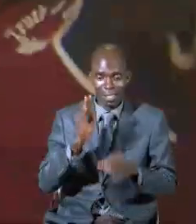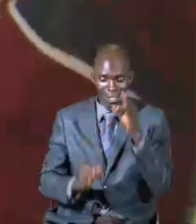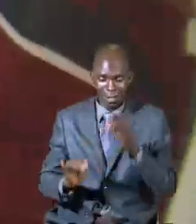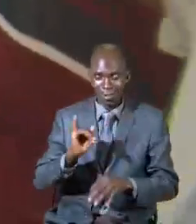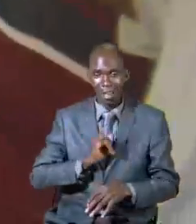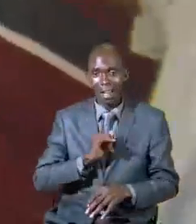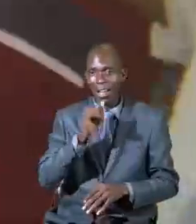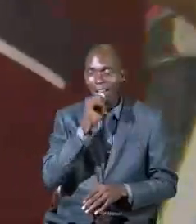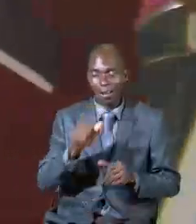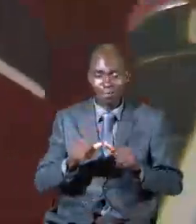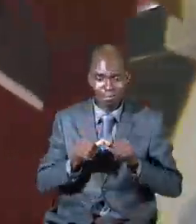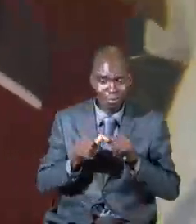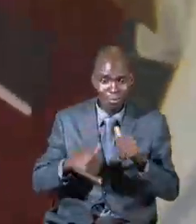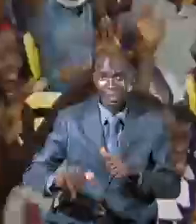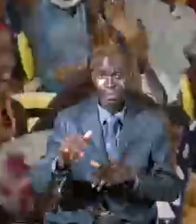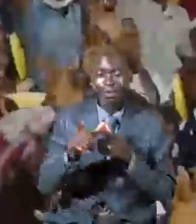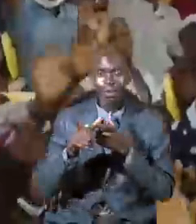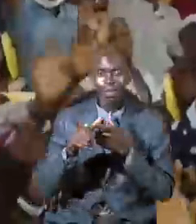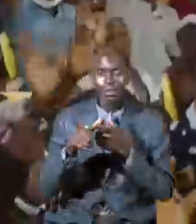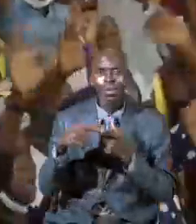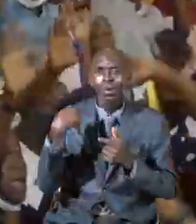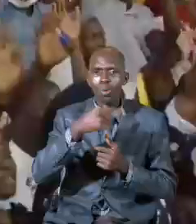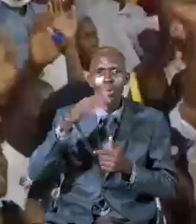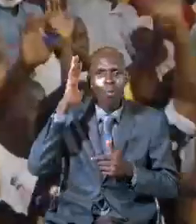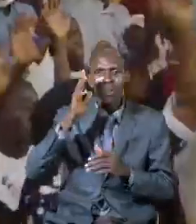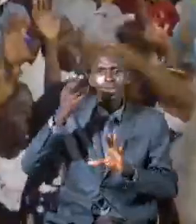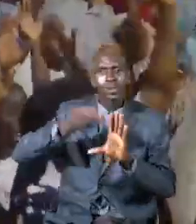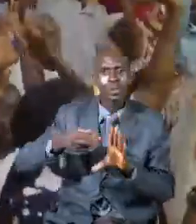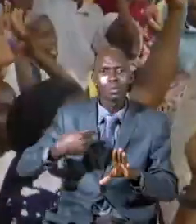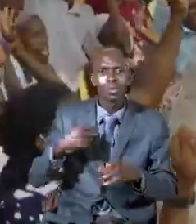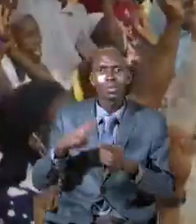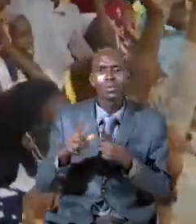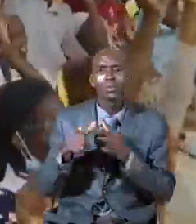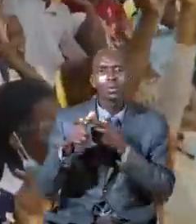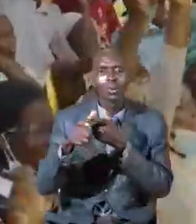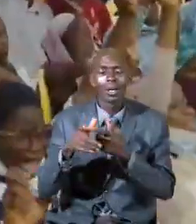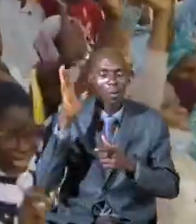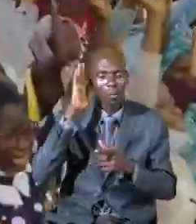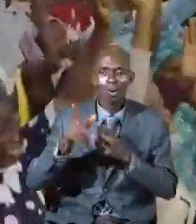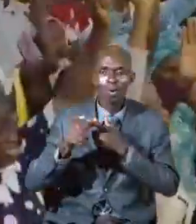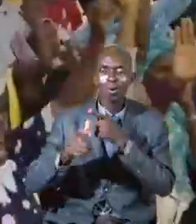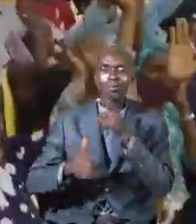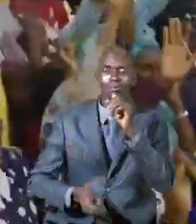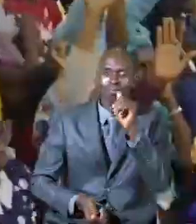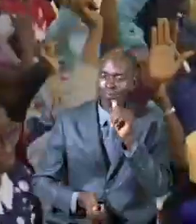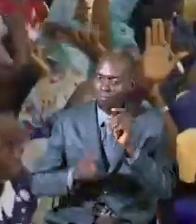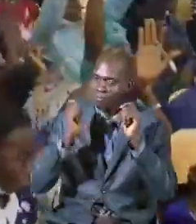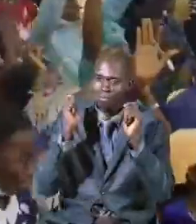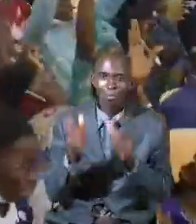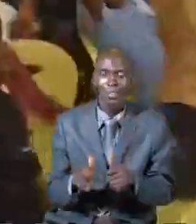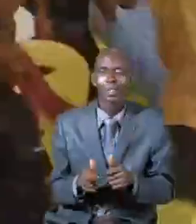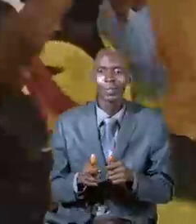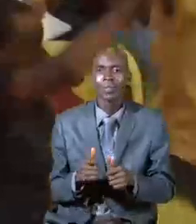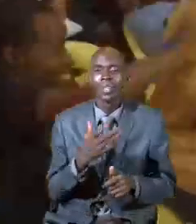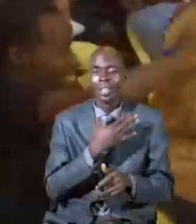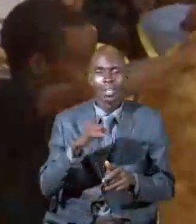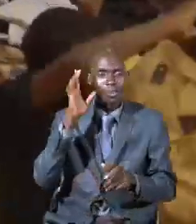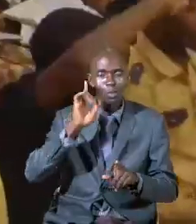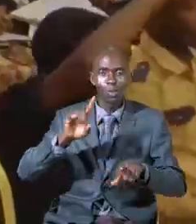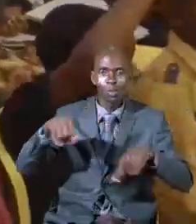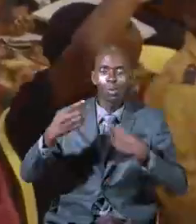me? And you will run faster. And you will go beyond in Jesus'